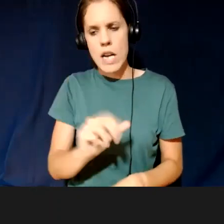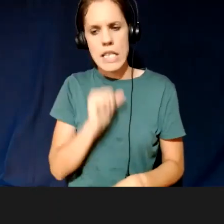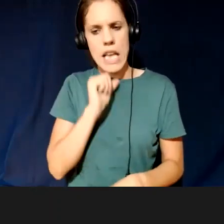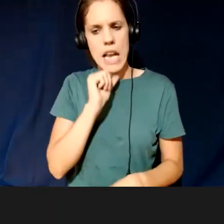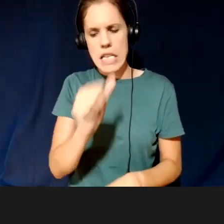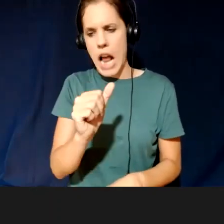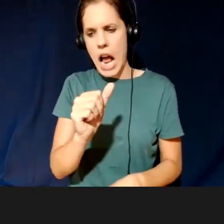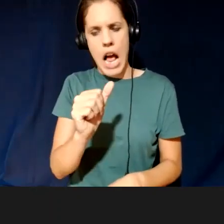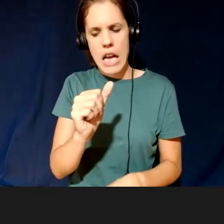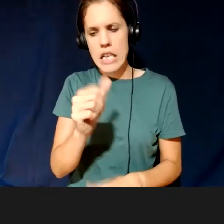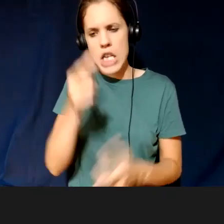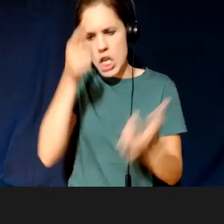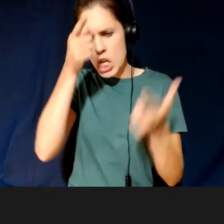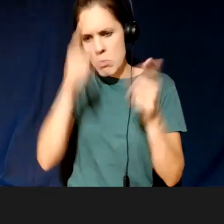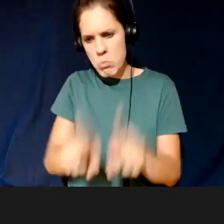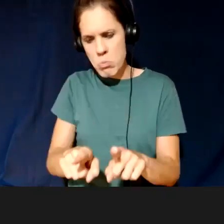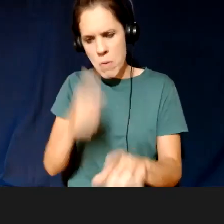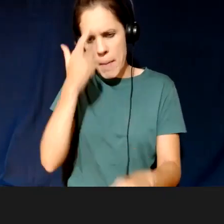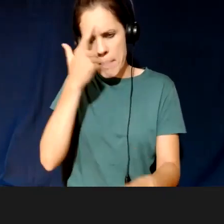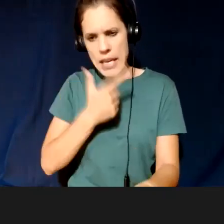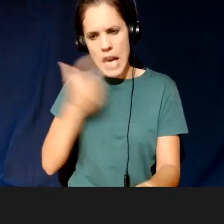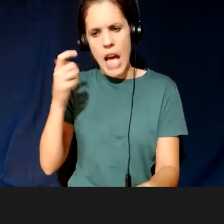to respond to climate change